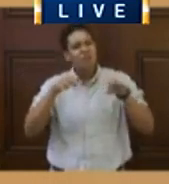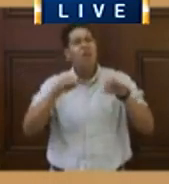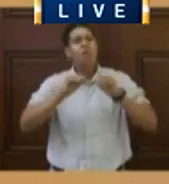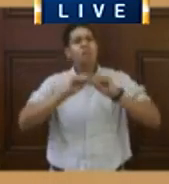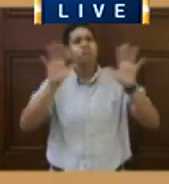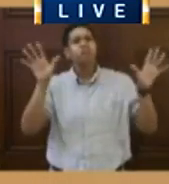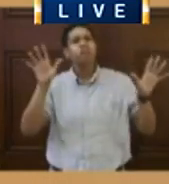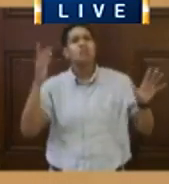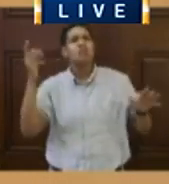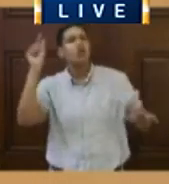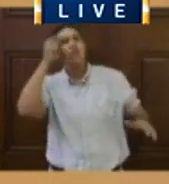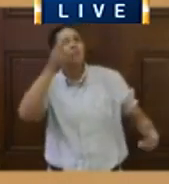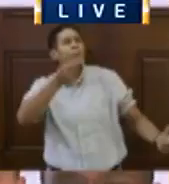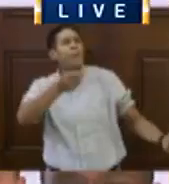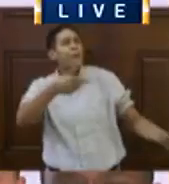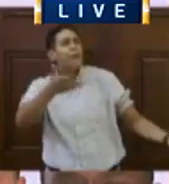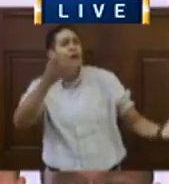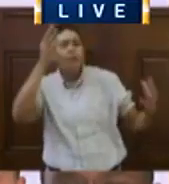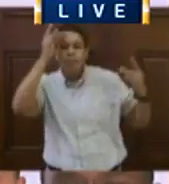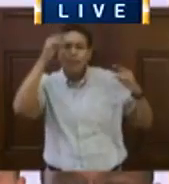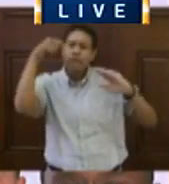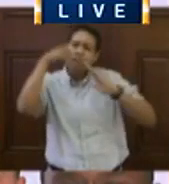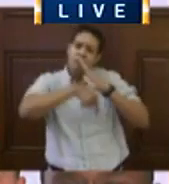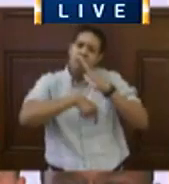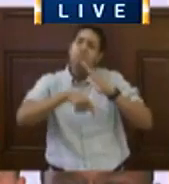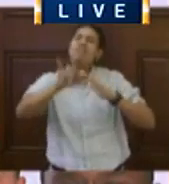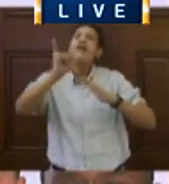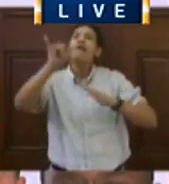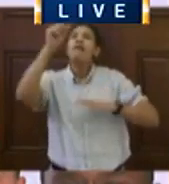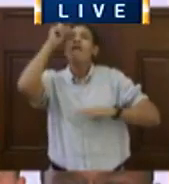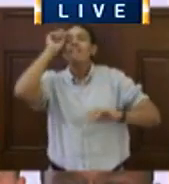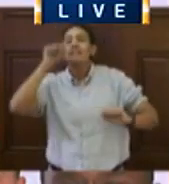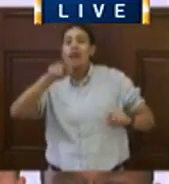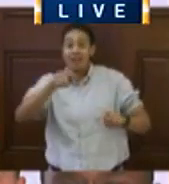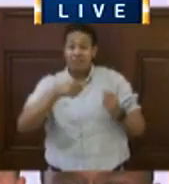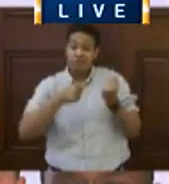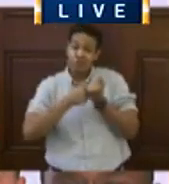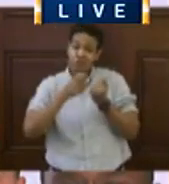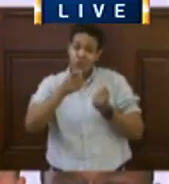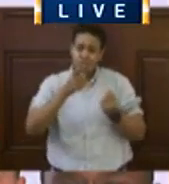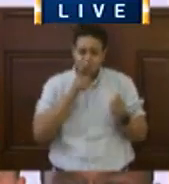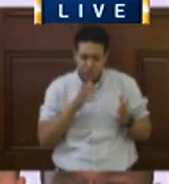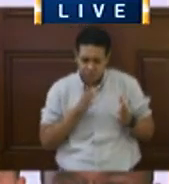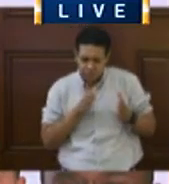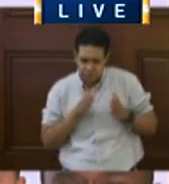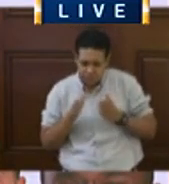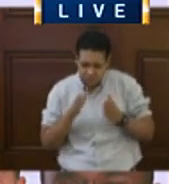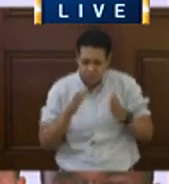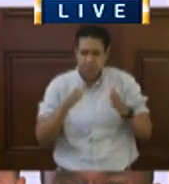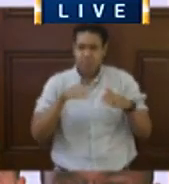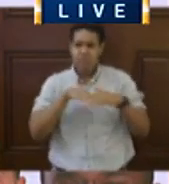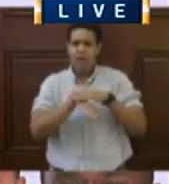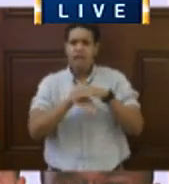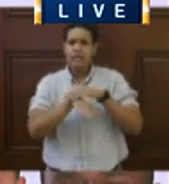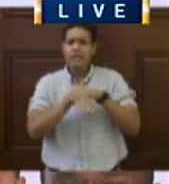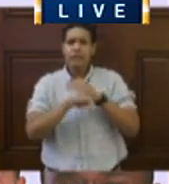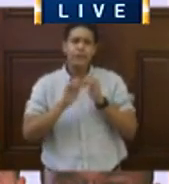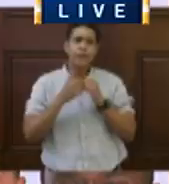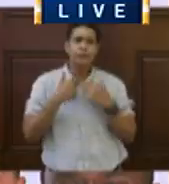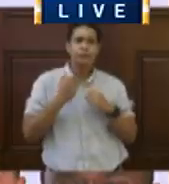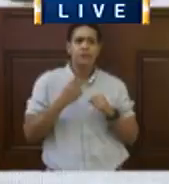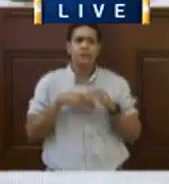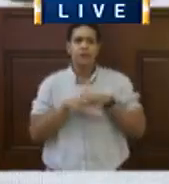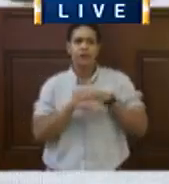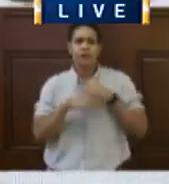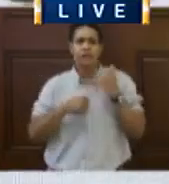thinking, and will assist you in navigating the access to the support